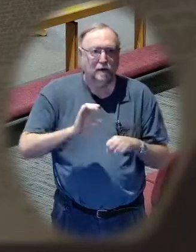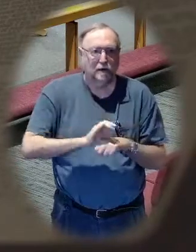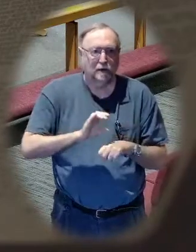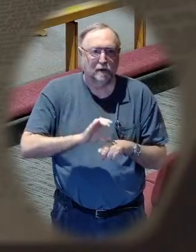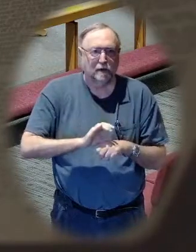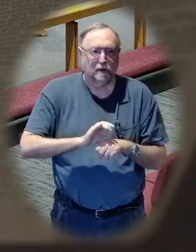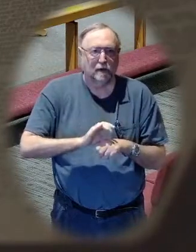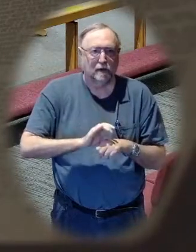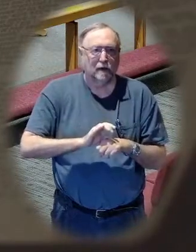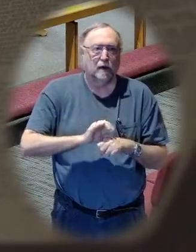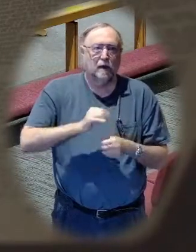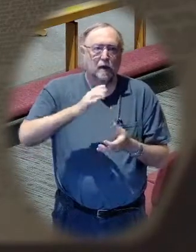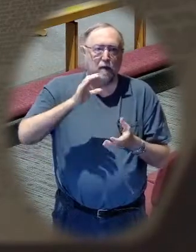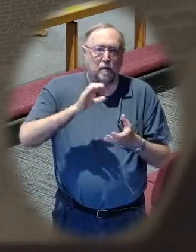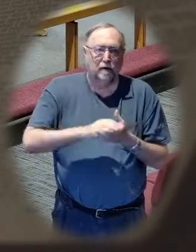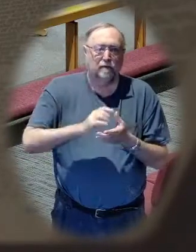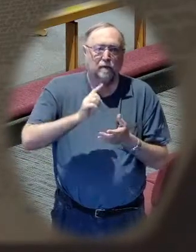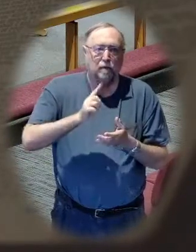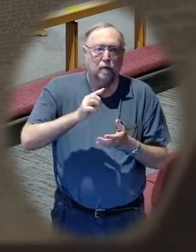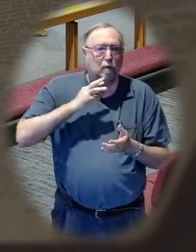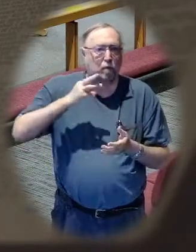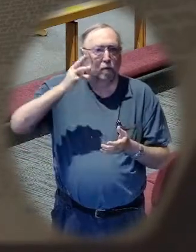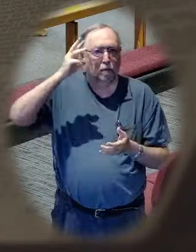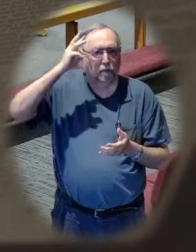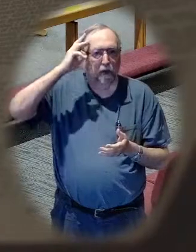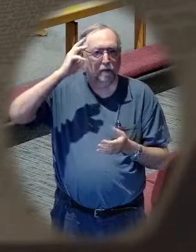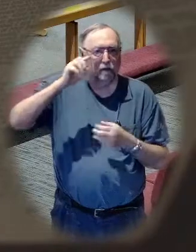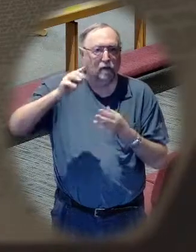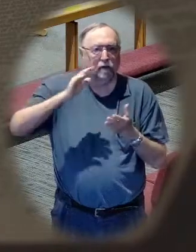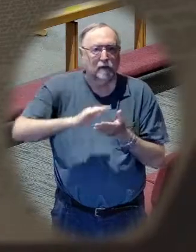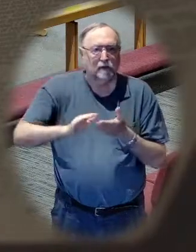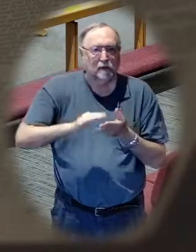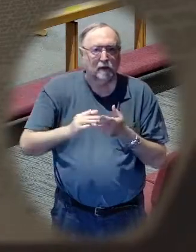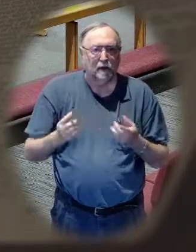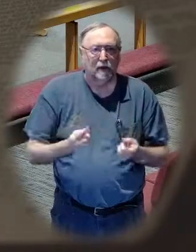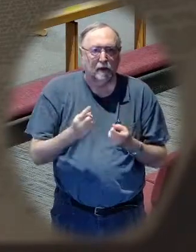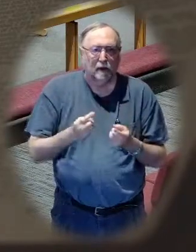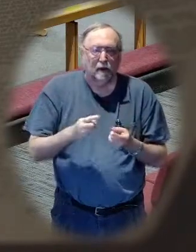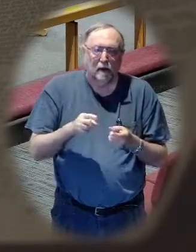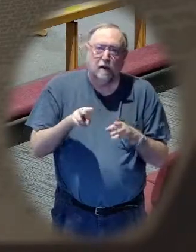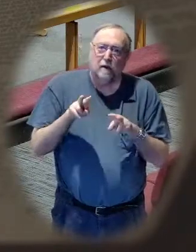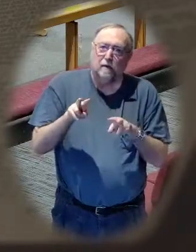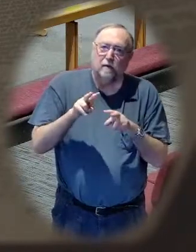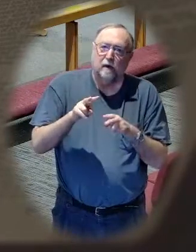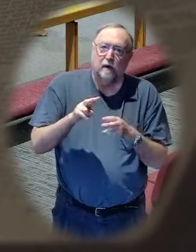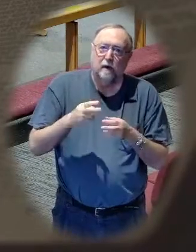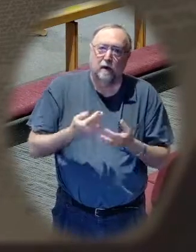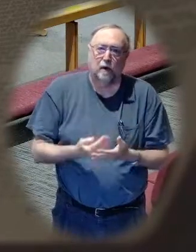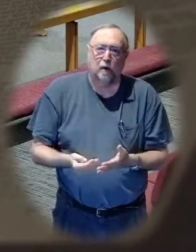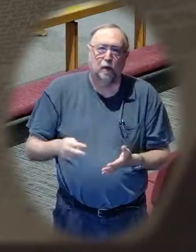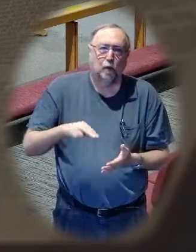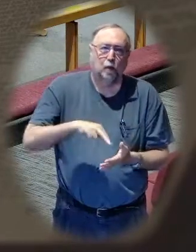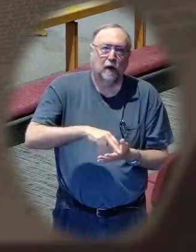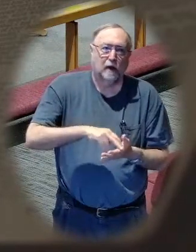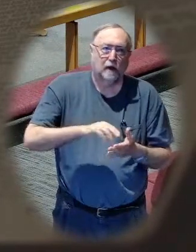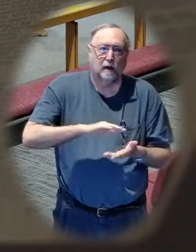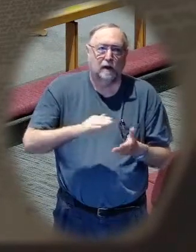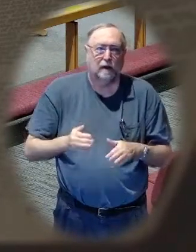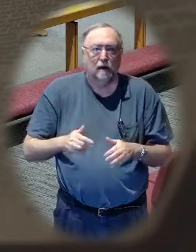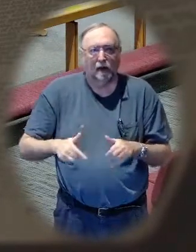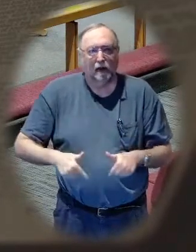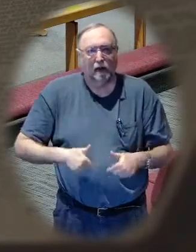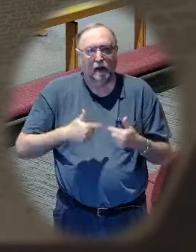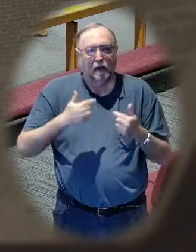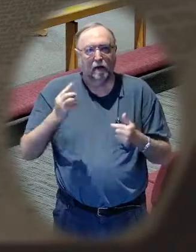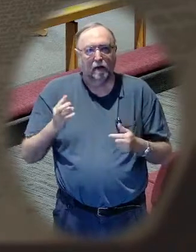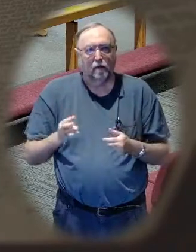church. I acknowledge one baptism for the remission of sins. I look for the resurrection of the dead and the life of the world